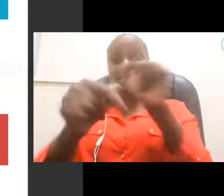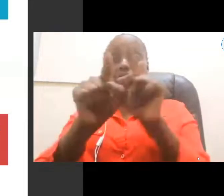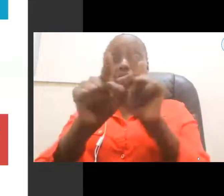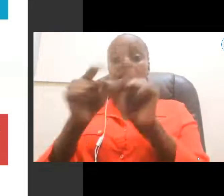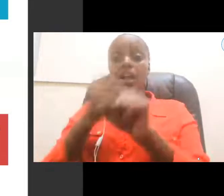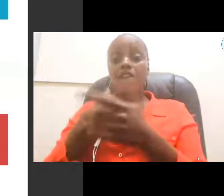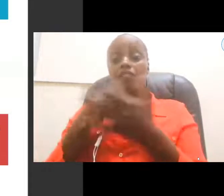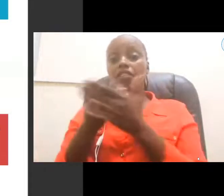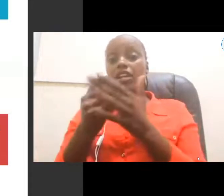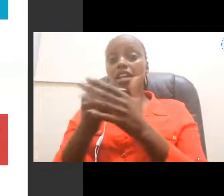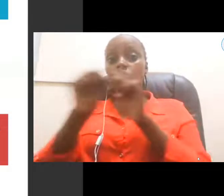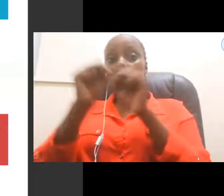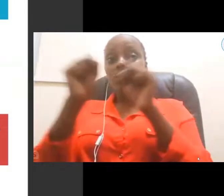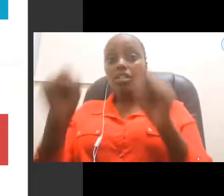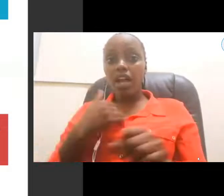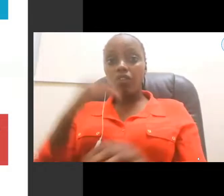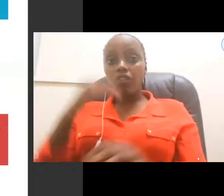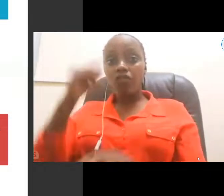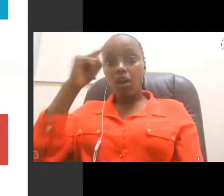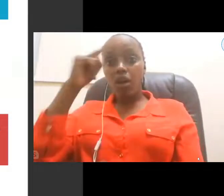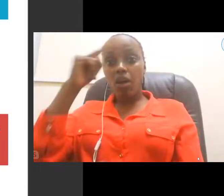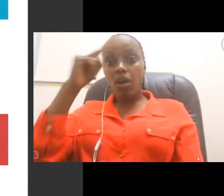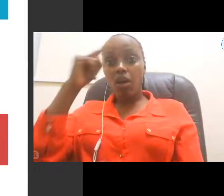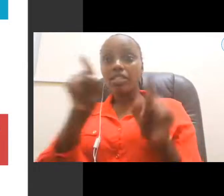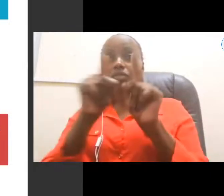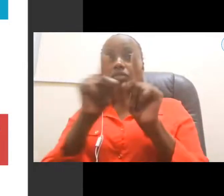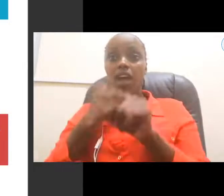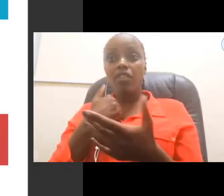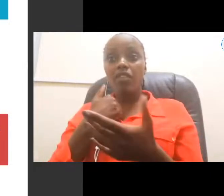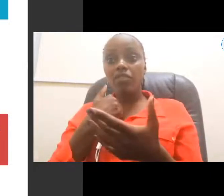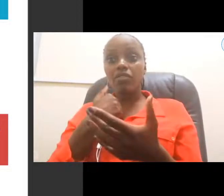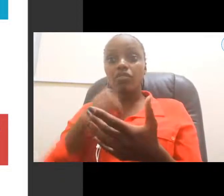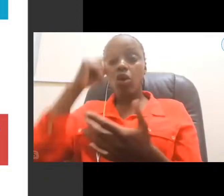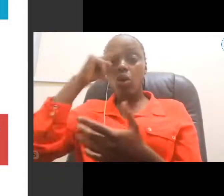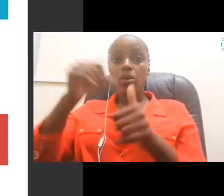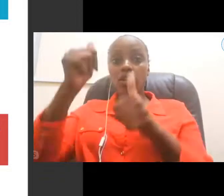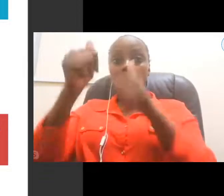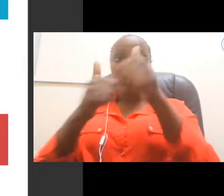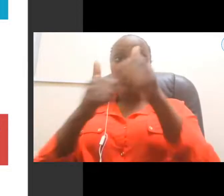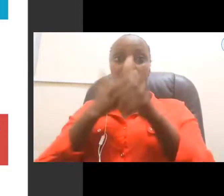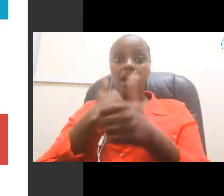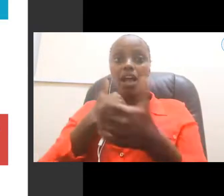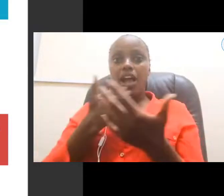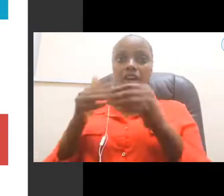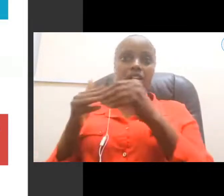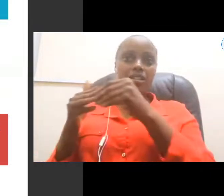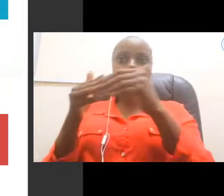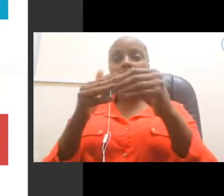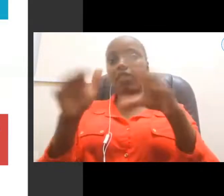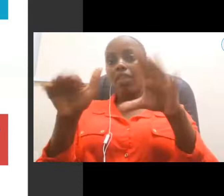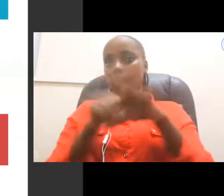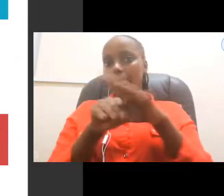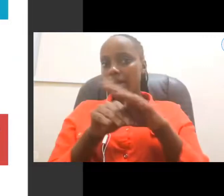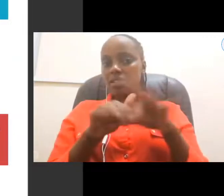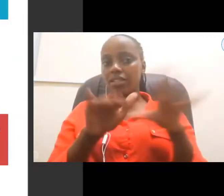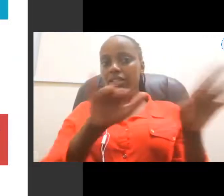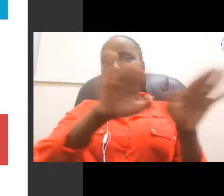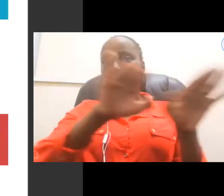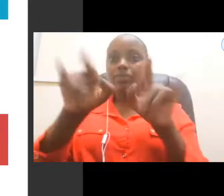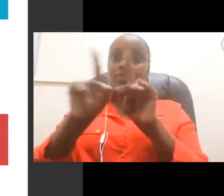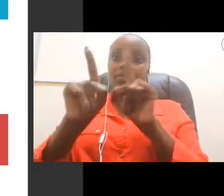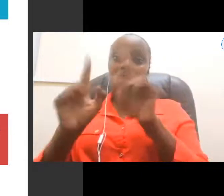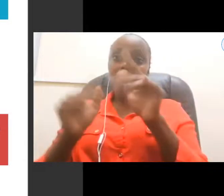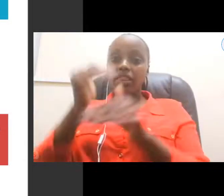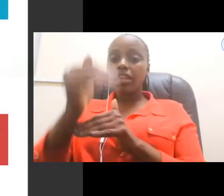systems, policies? Do we have policies that govern membership and so forth? And then thereafter, we'll then say what are the